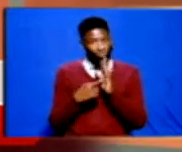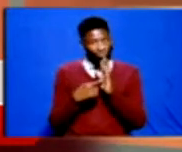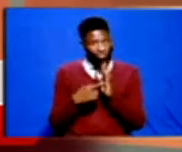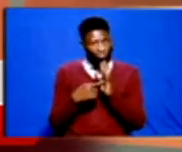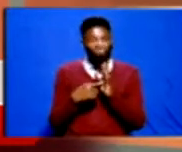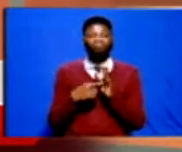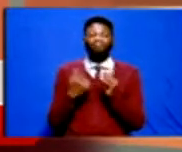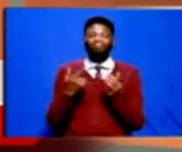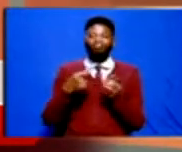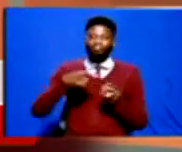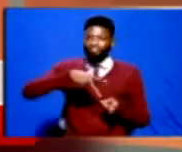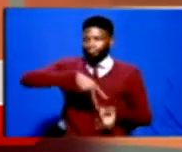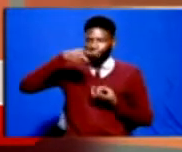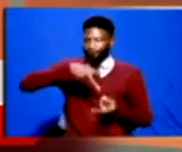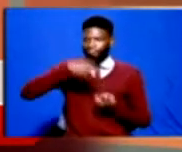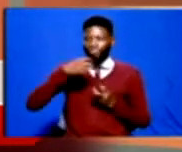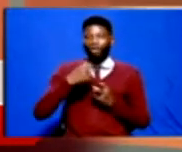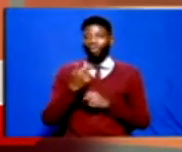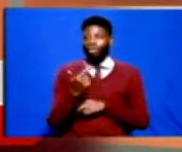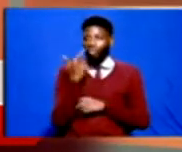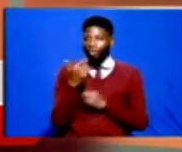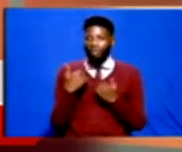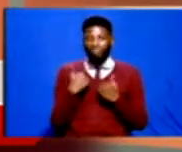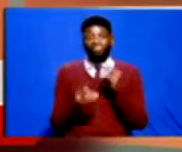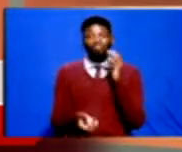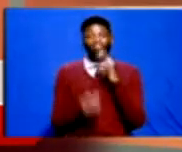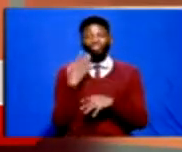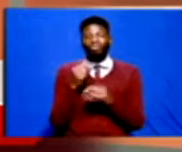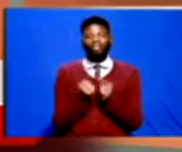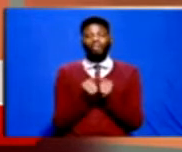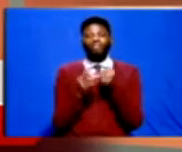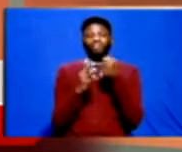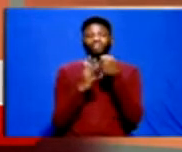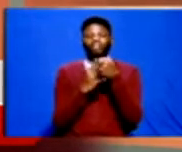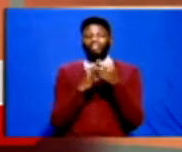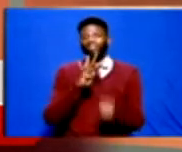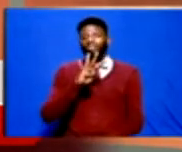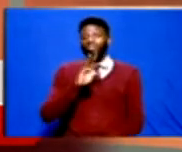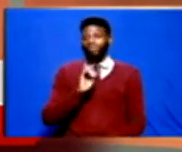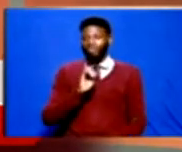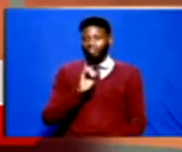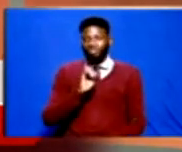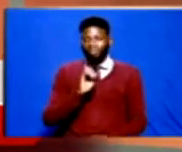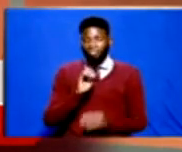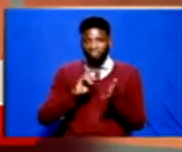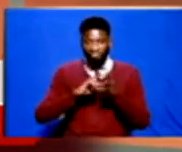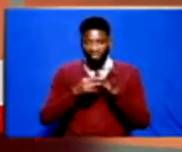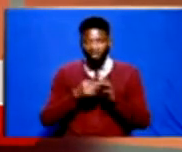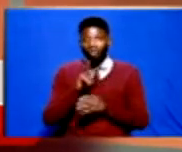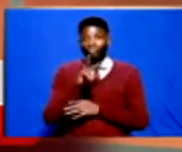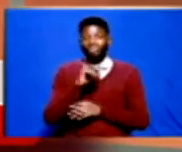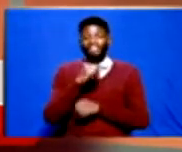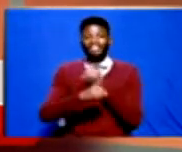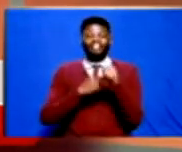place for the longest time was actually enacted in 1940, just right 20 years before we even gained independence. Yeah.